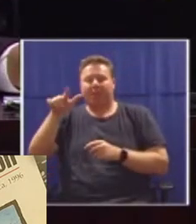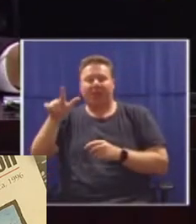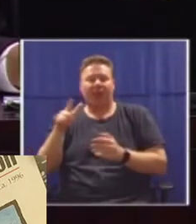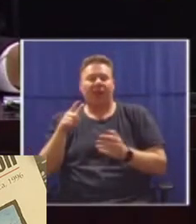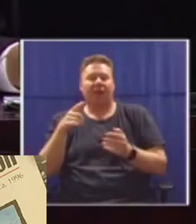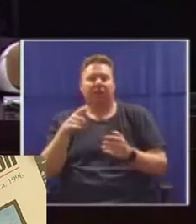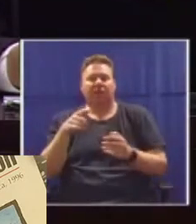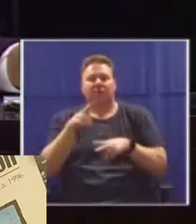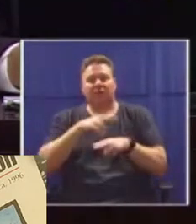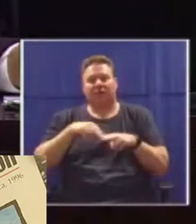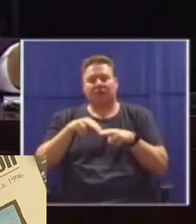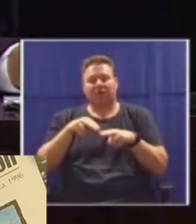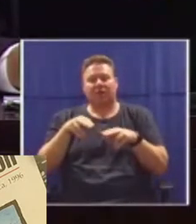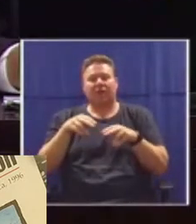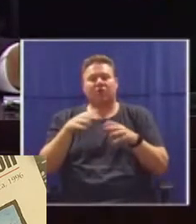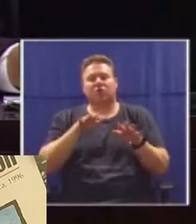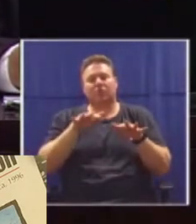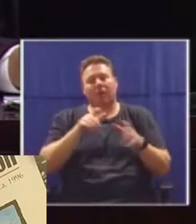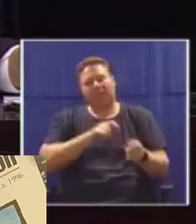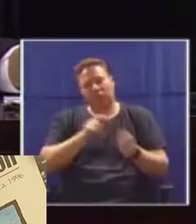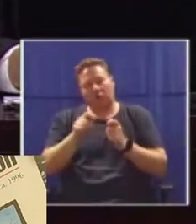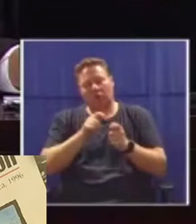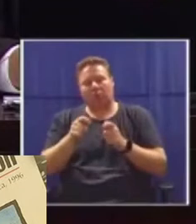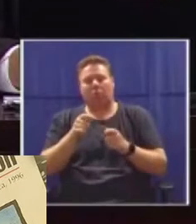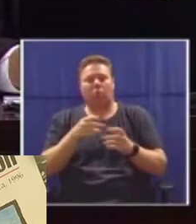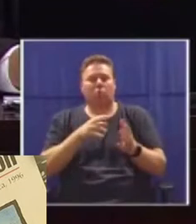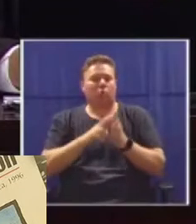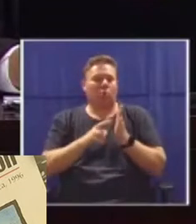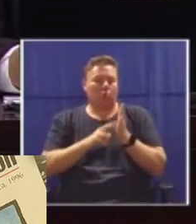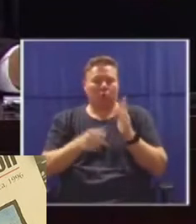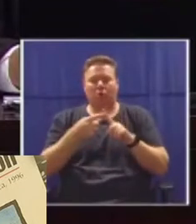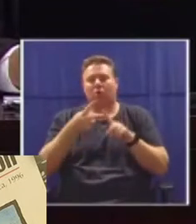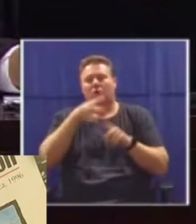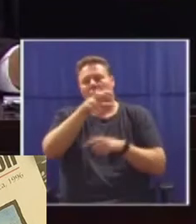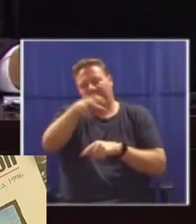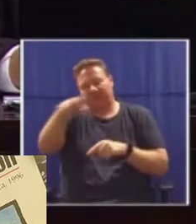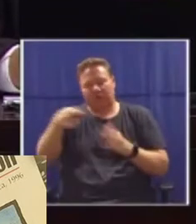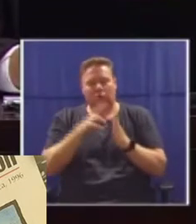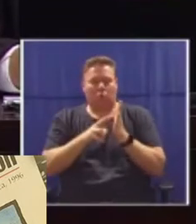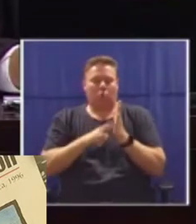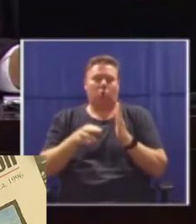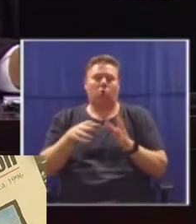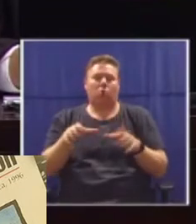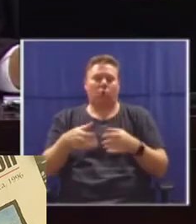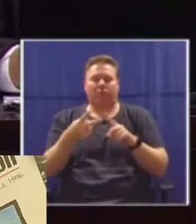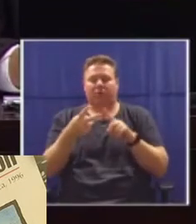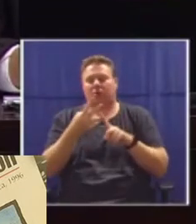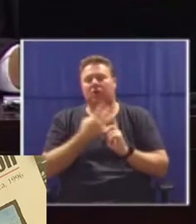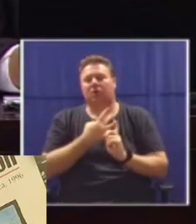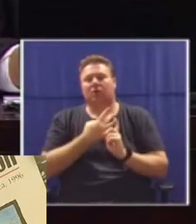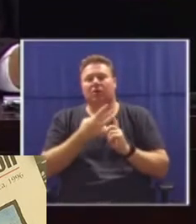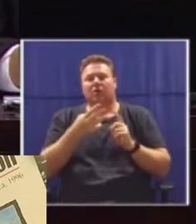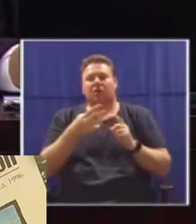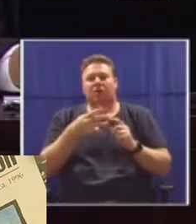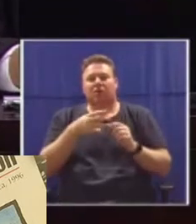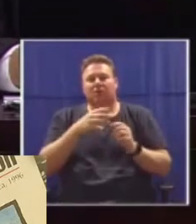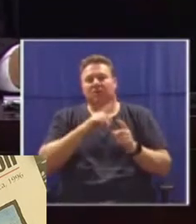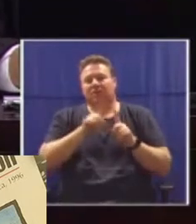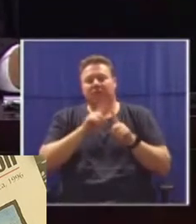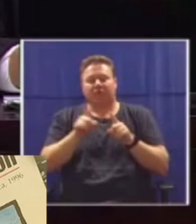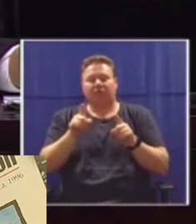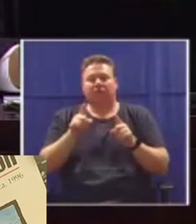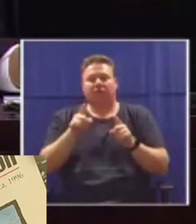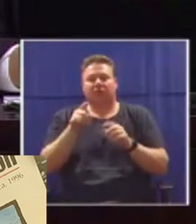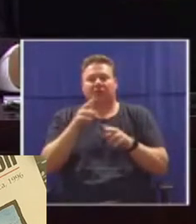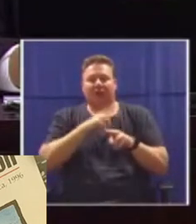the National Public Transport Regulator, provincial regulatory entities, municipal regulatory entities, and cross-border